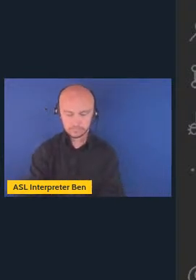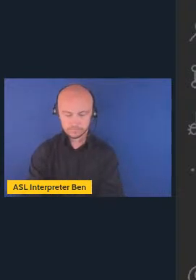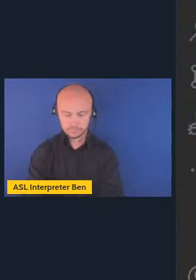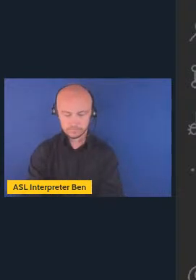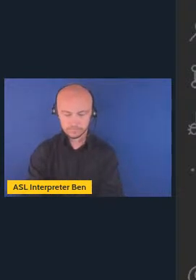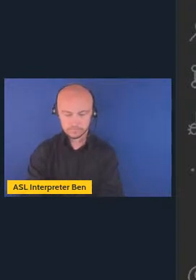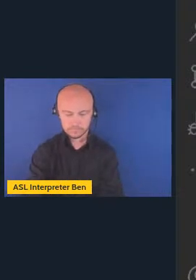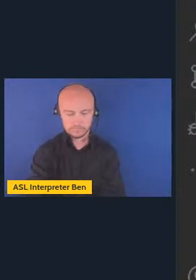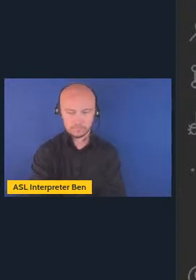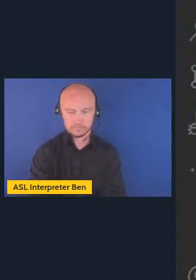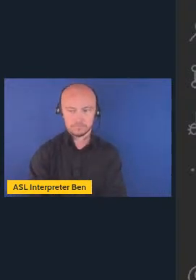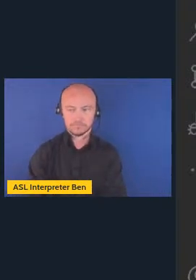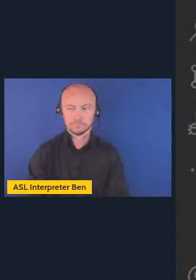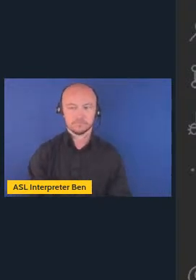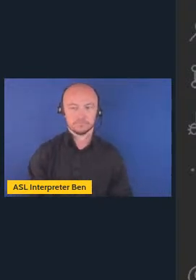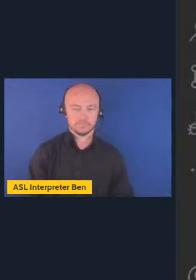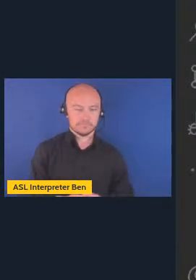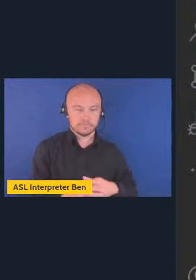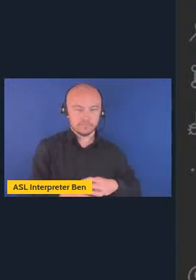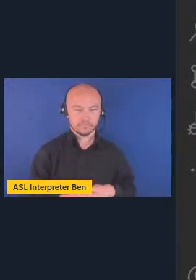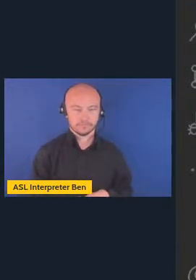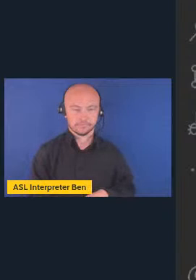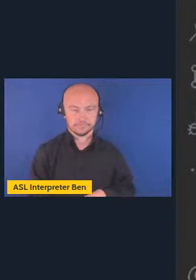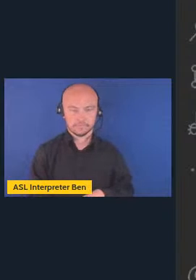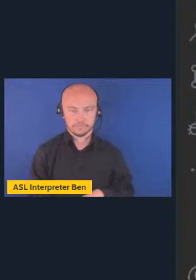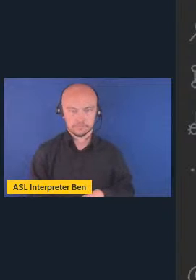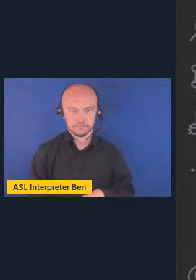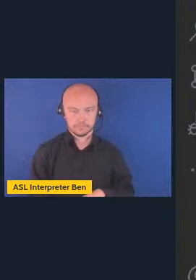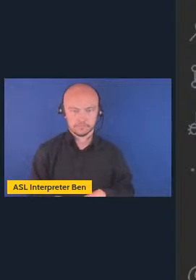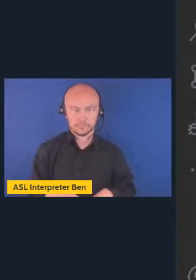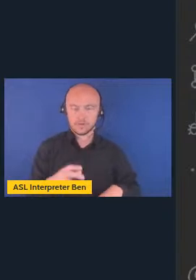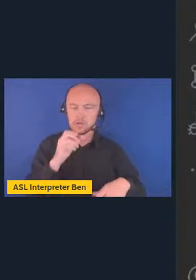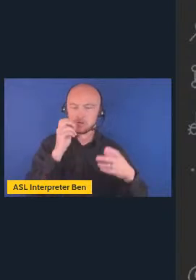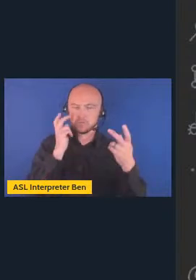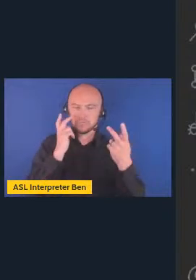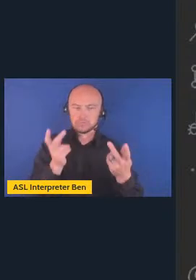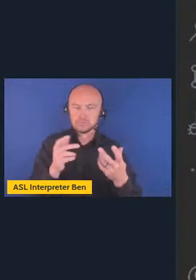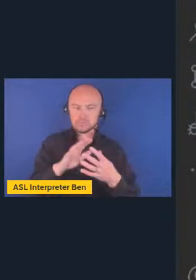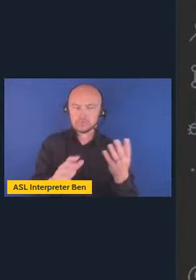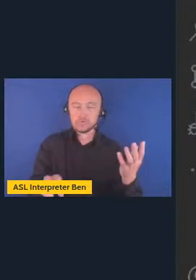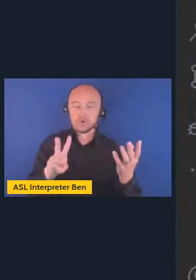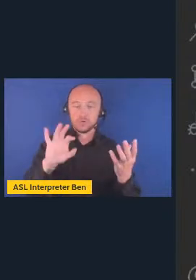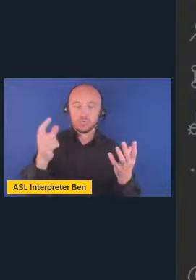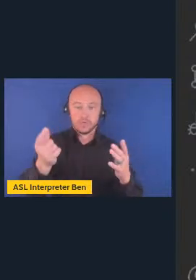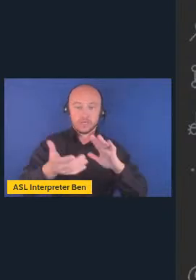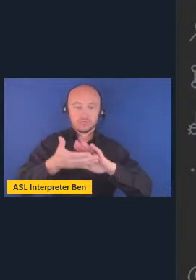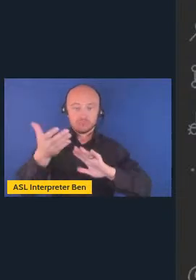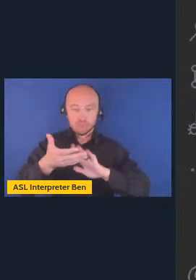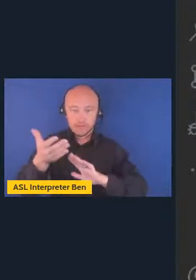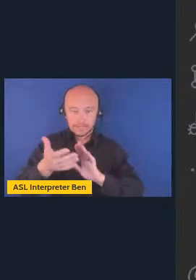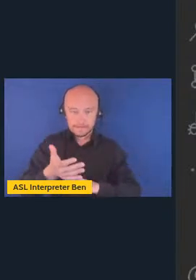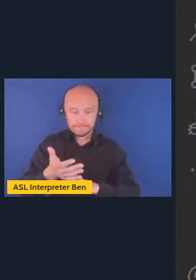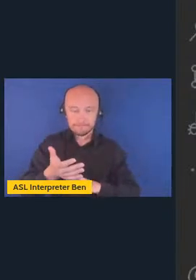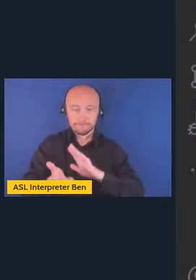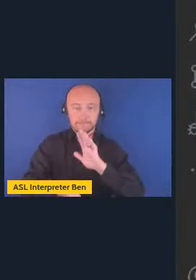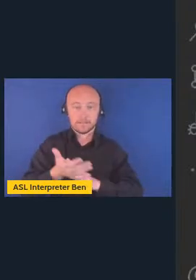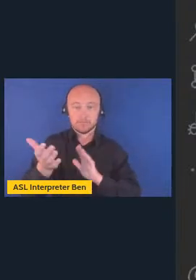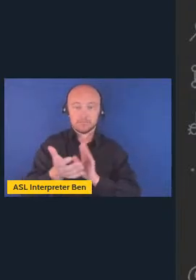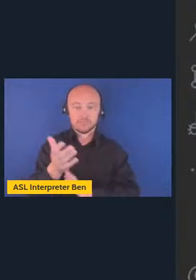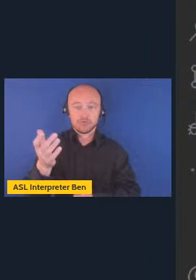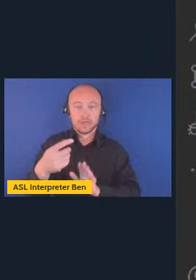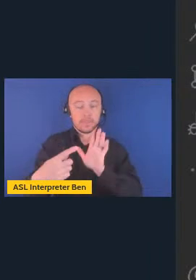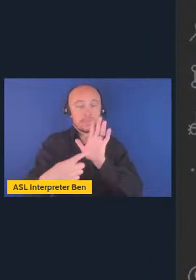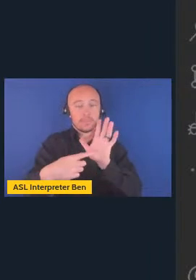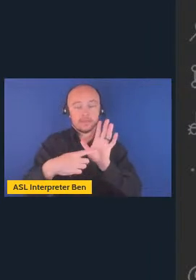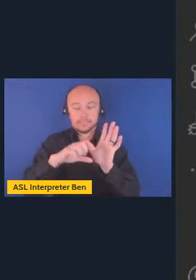Okay, so I've written 3 tests. I'm going to do 2 things right now. I'm going to do wing run, and I'm going to run the simulator. I can